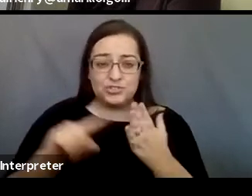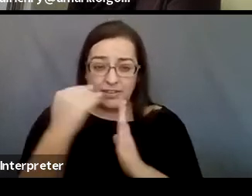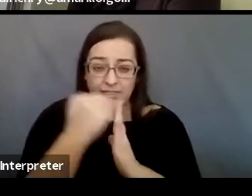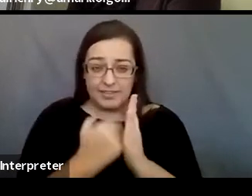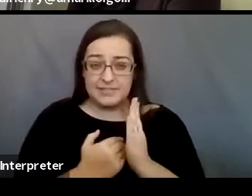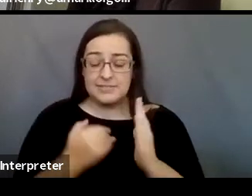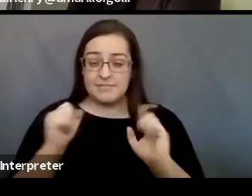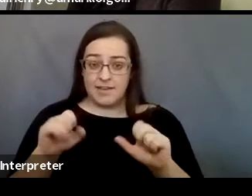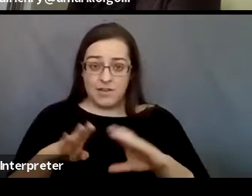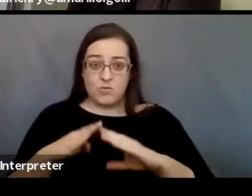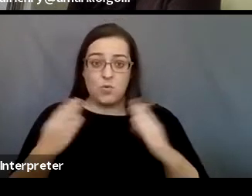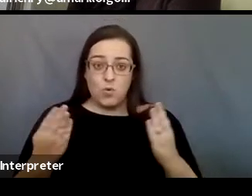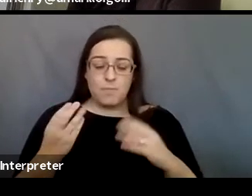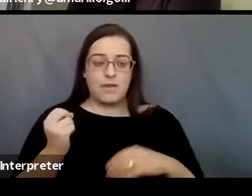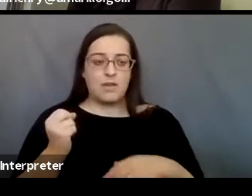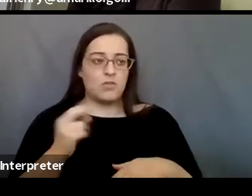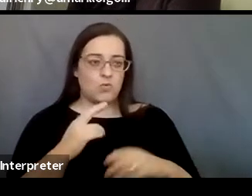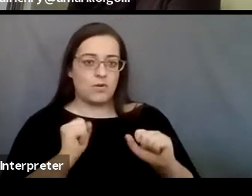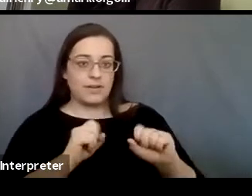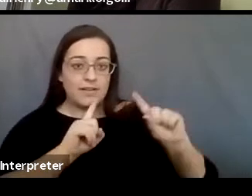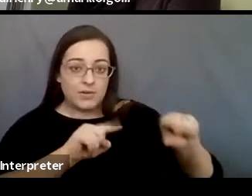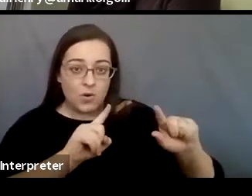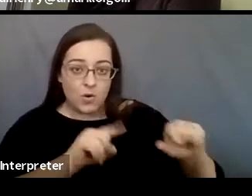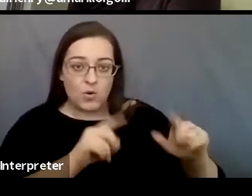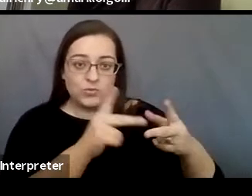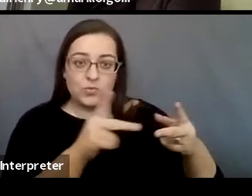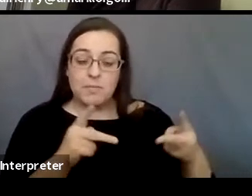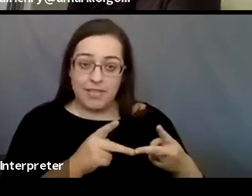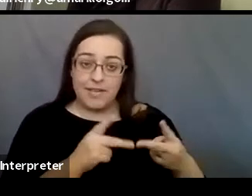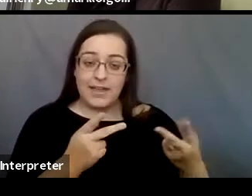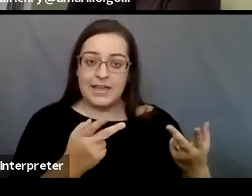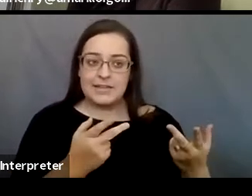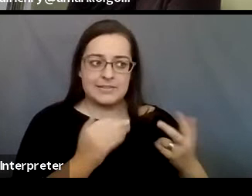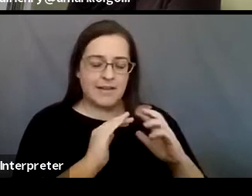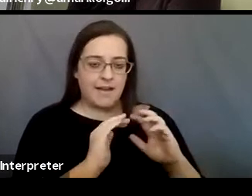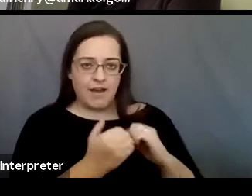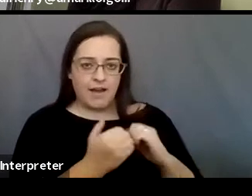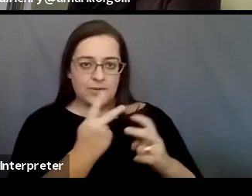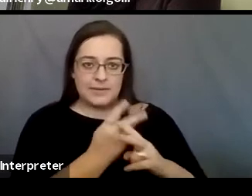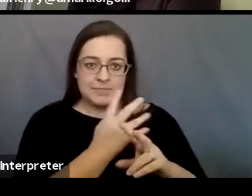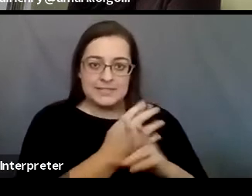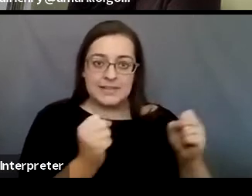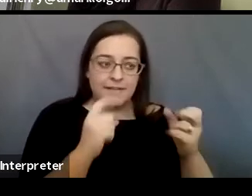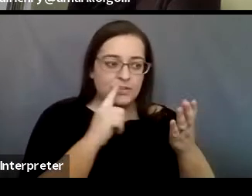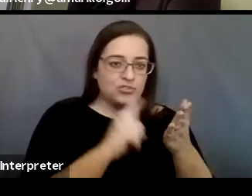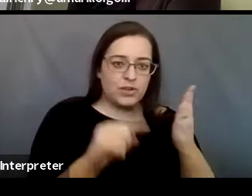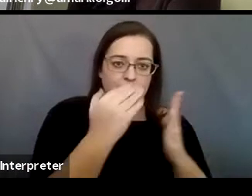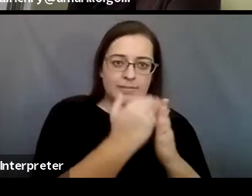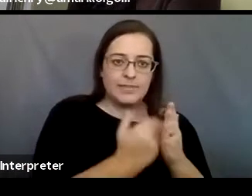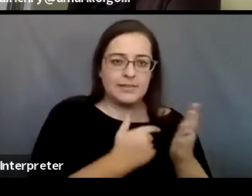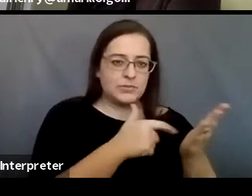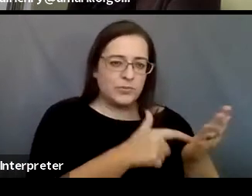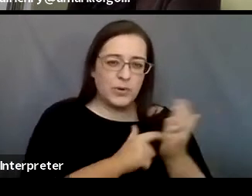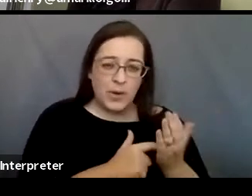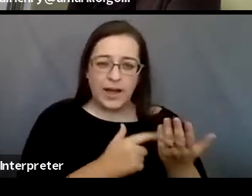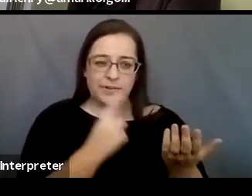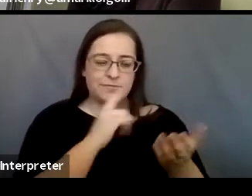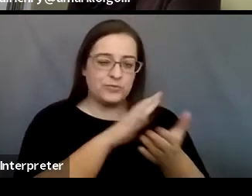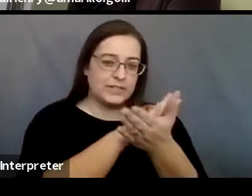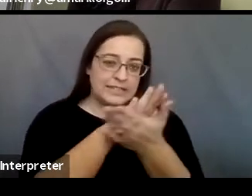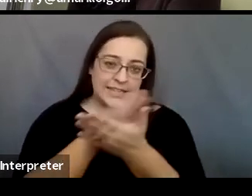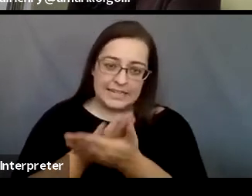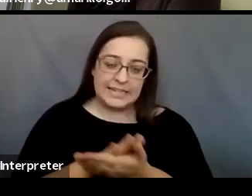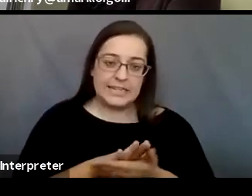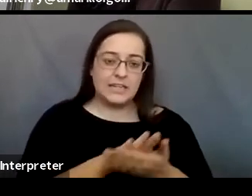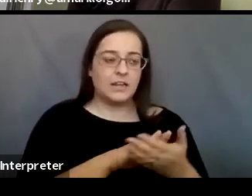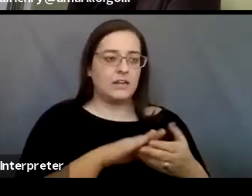able to safely attend or go if you're a patron, and what the checklist says about the requirements for sanitation, for